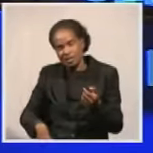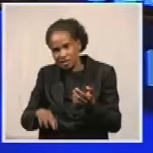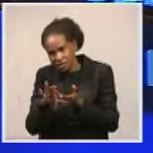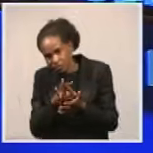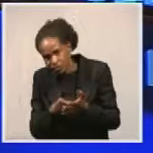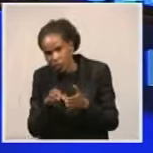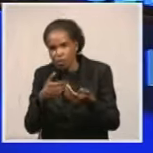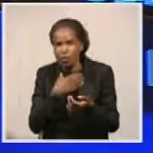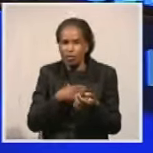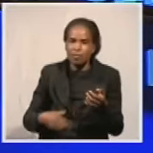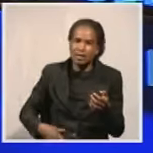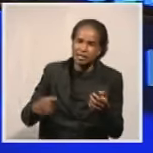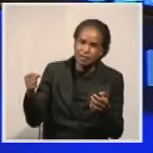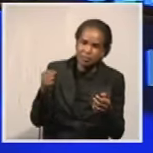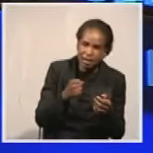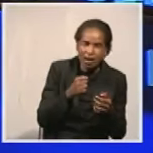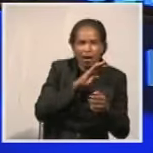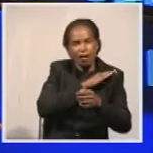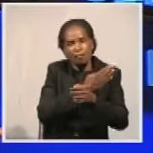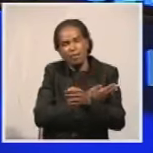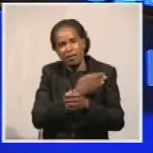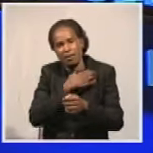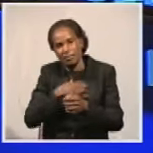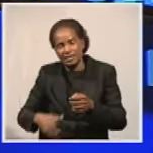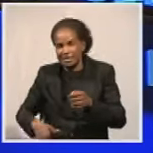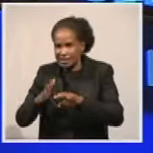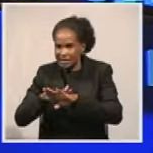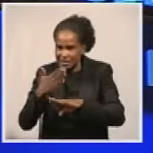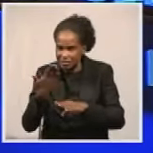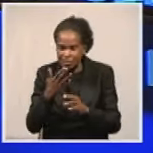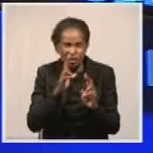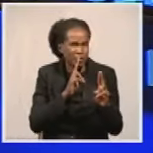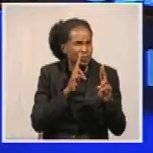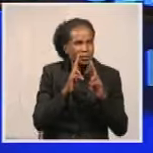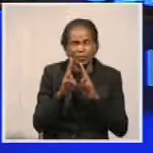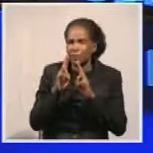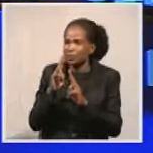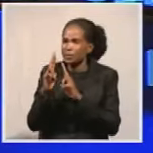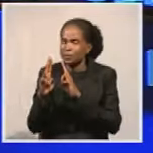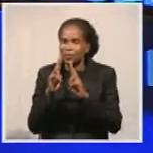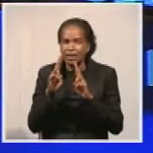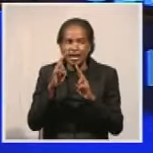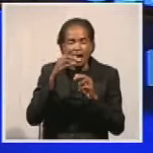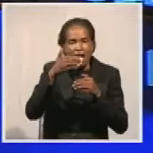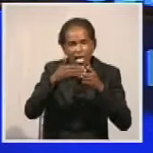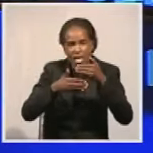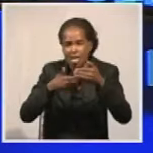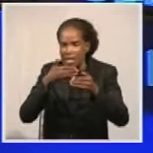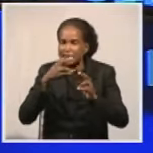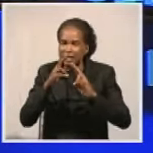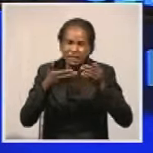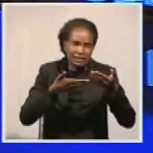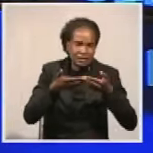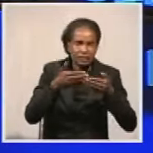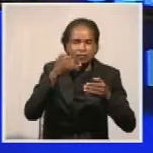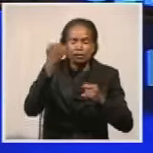consulting behind the scene, and until such a point that consensus was reached.